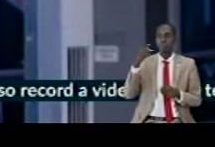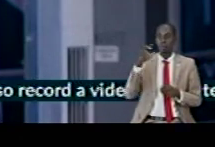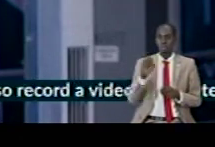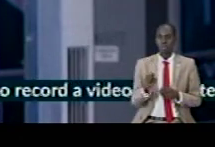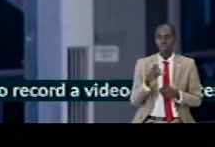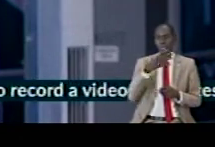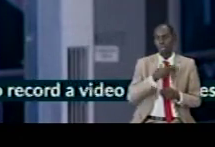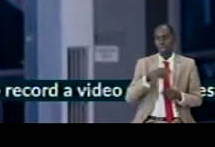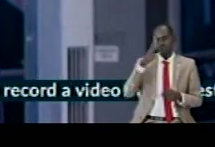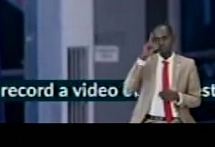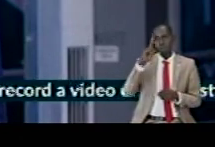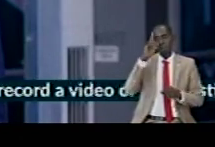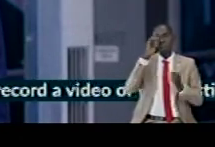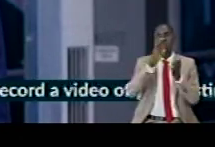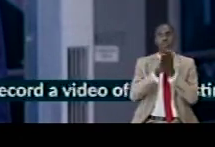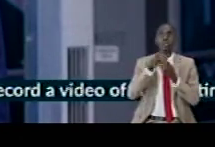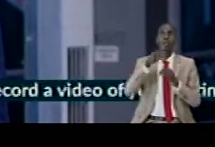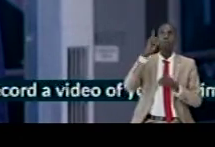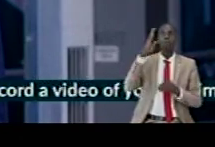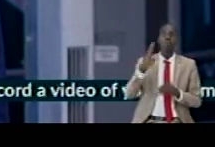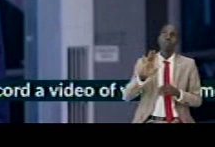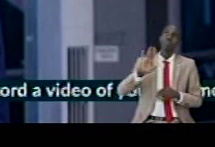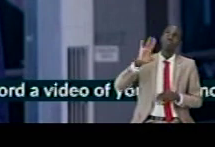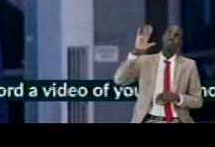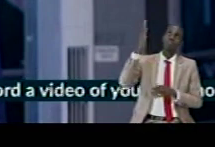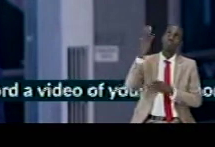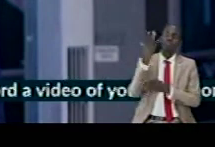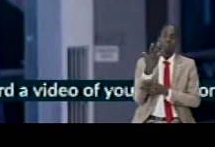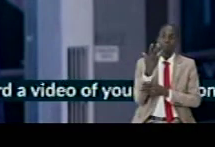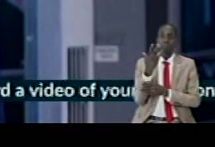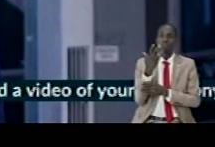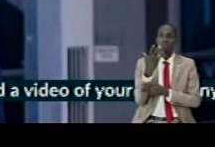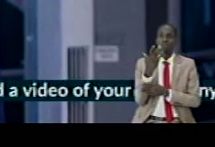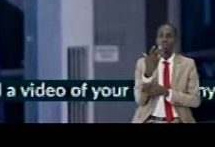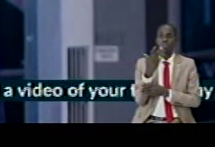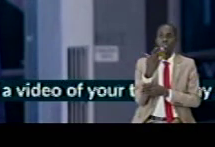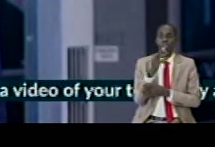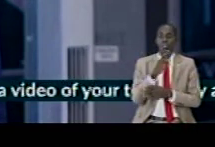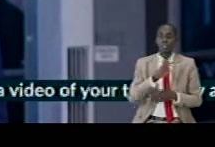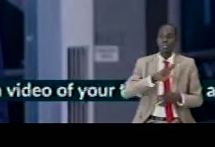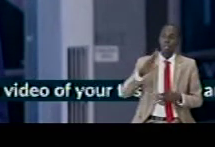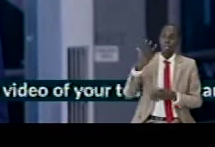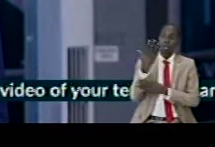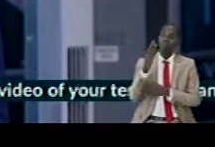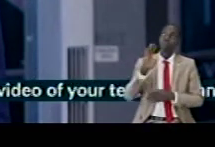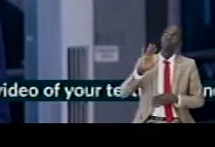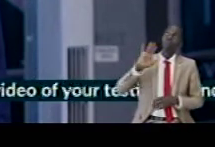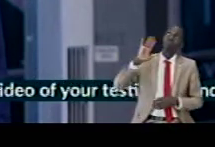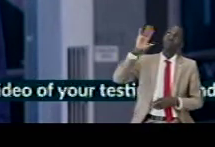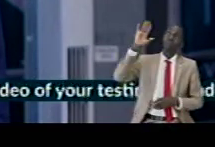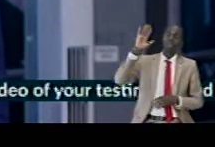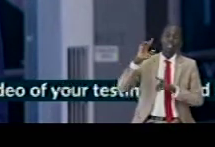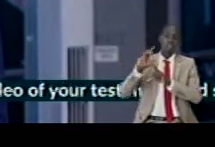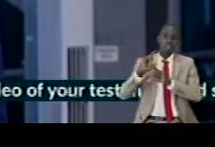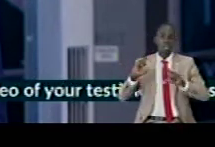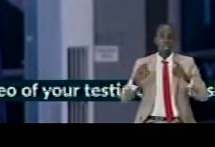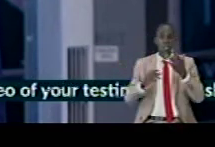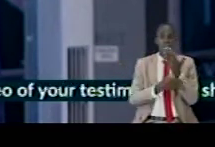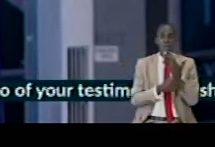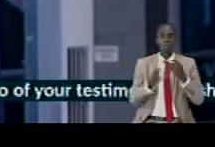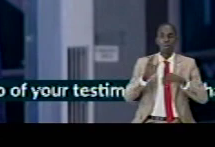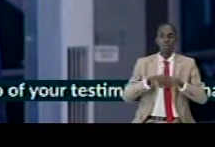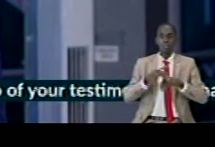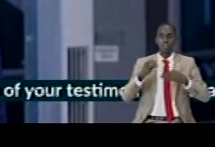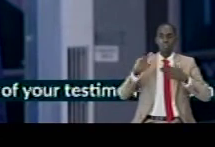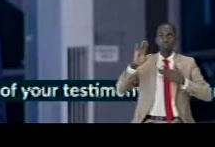God. I raised up my hand, as he commanded. I raised up my right hand. I placed my left hand on my